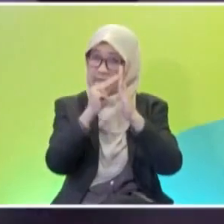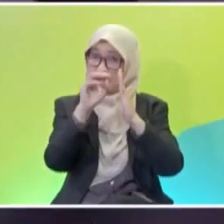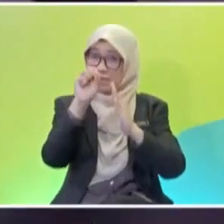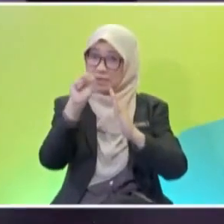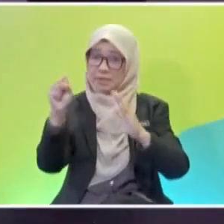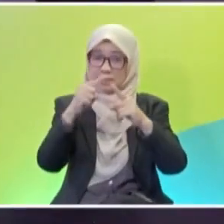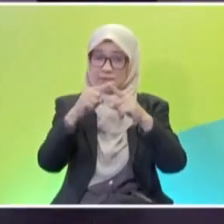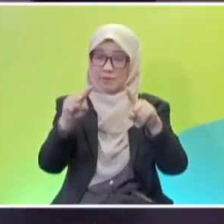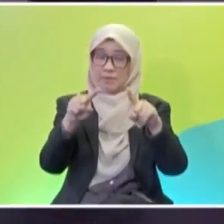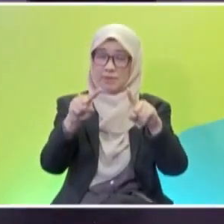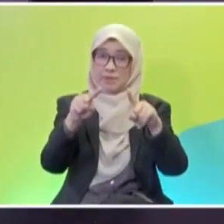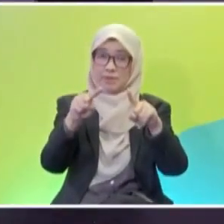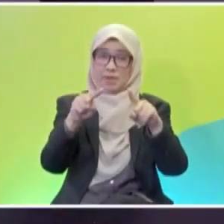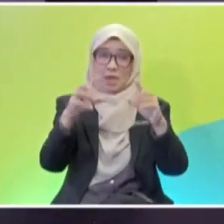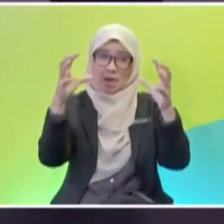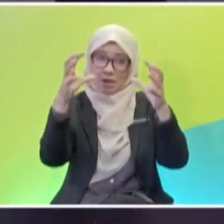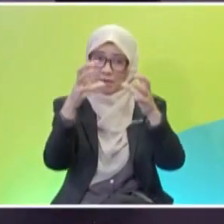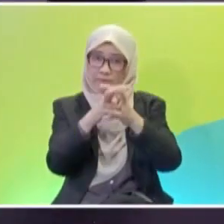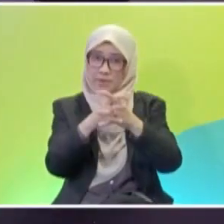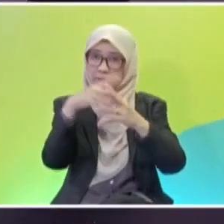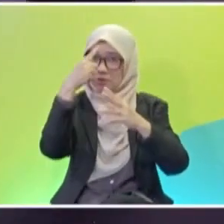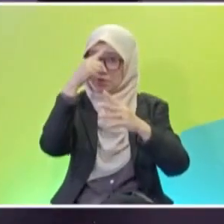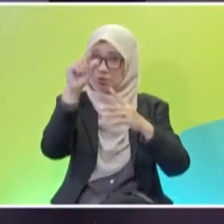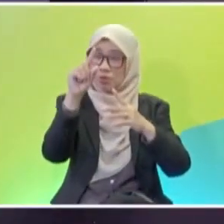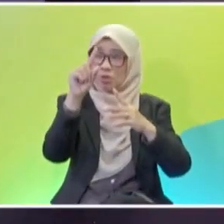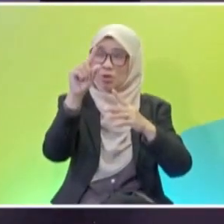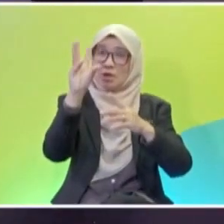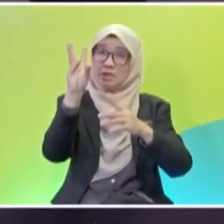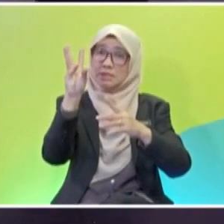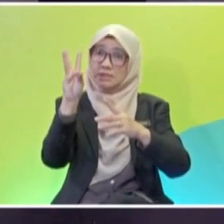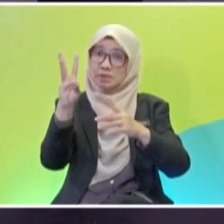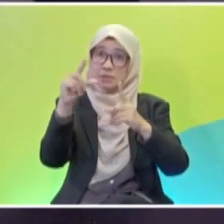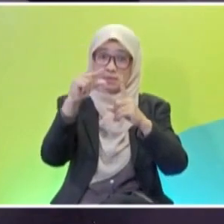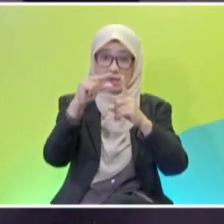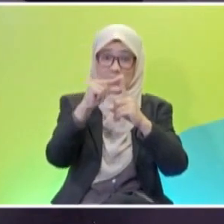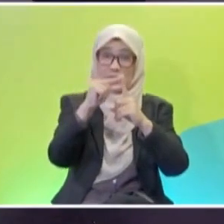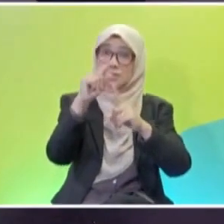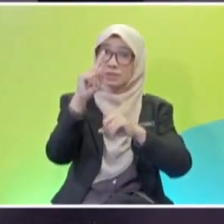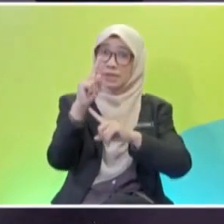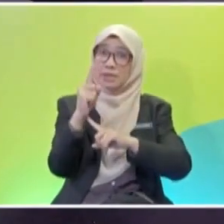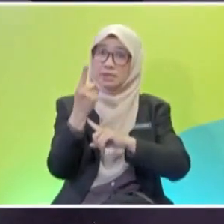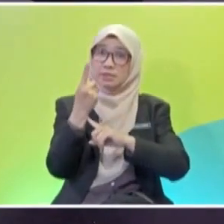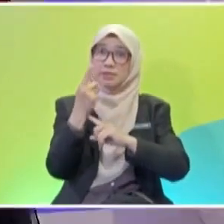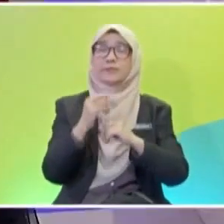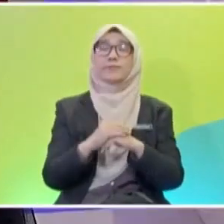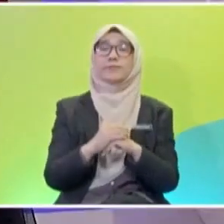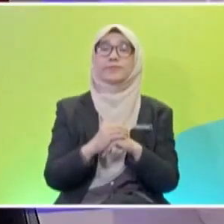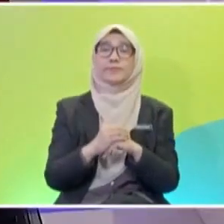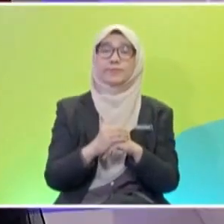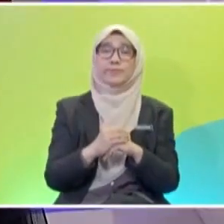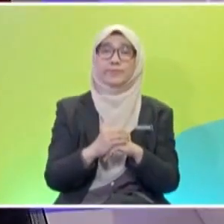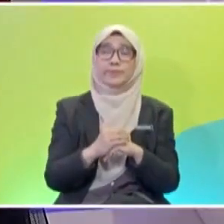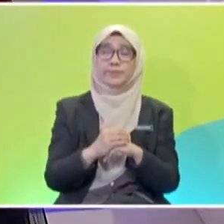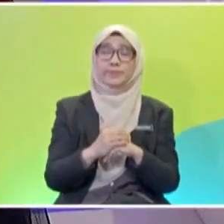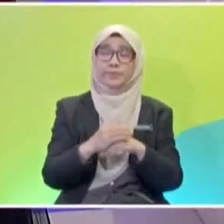if you're wondering, it's textbook page 112 and 113. So after having gone through the reading